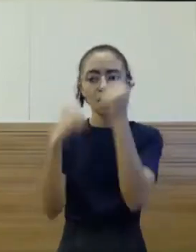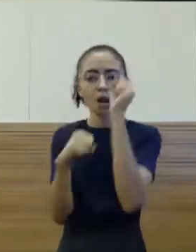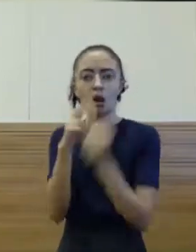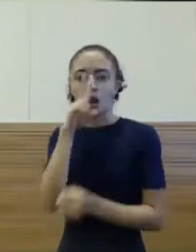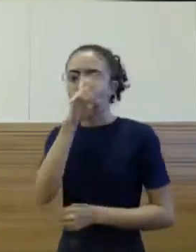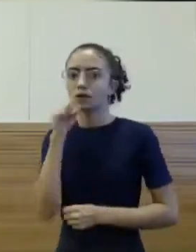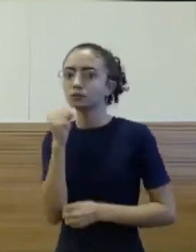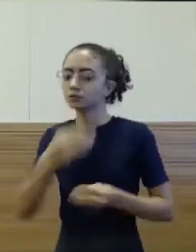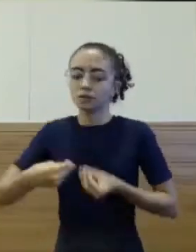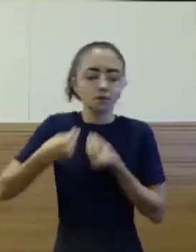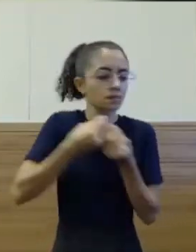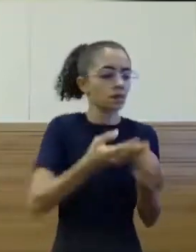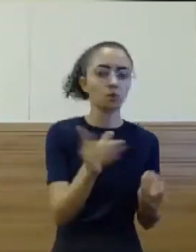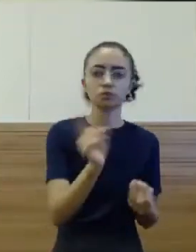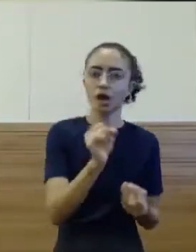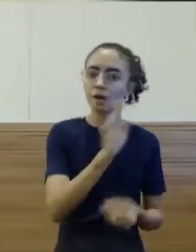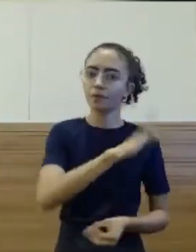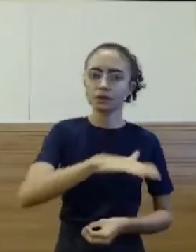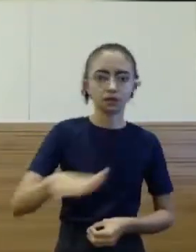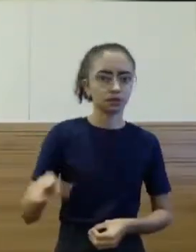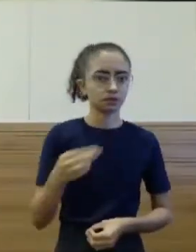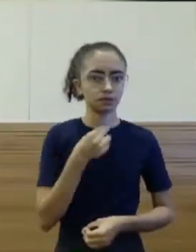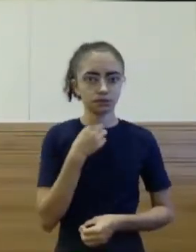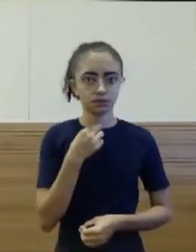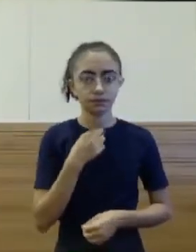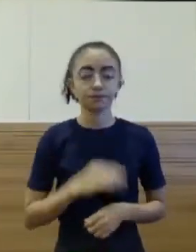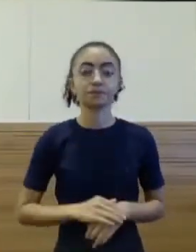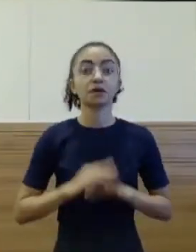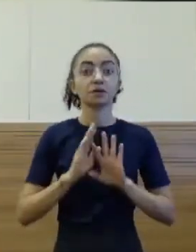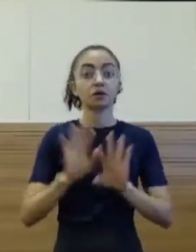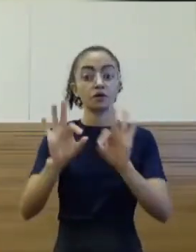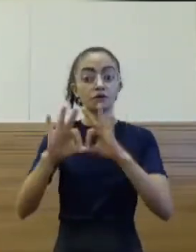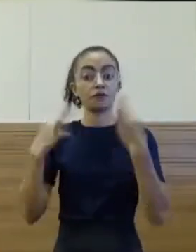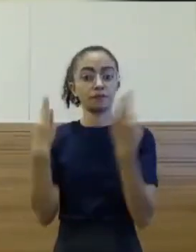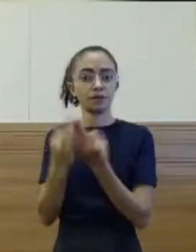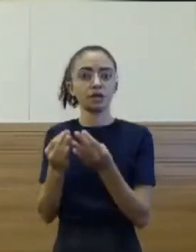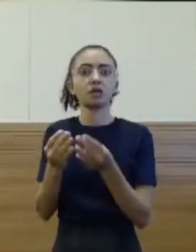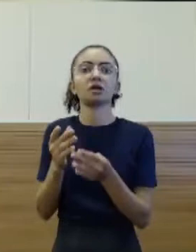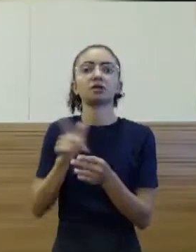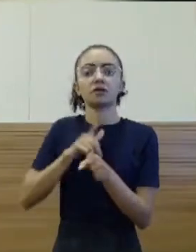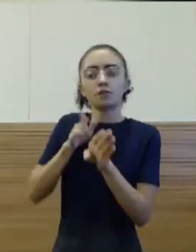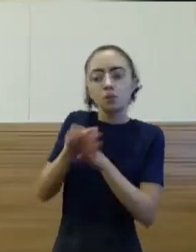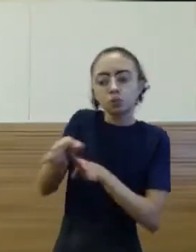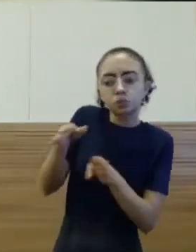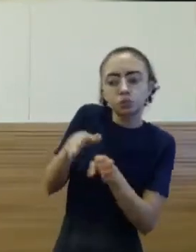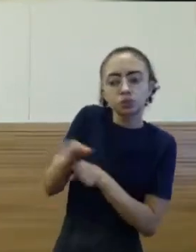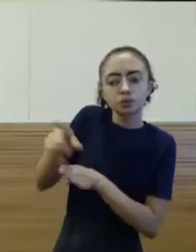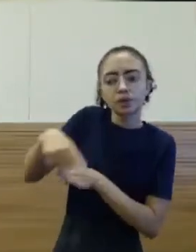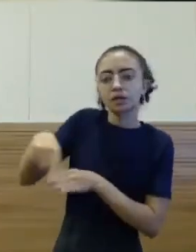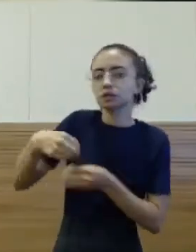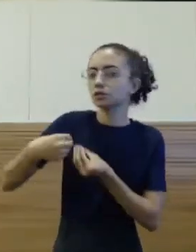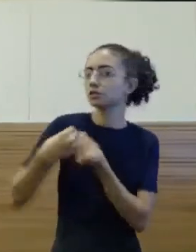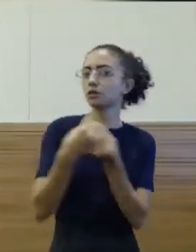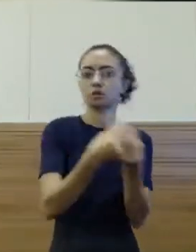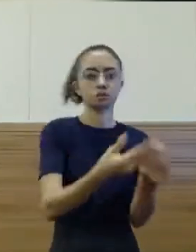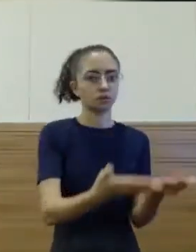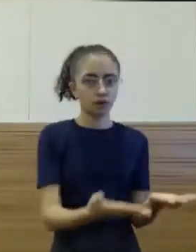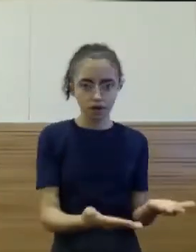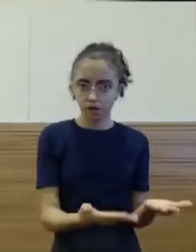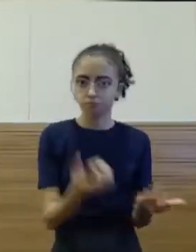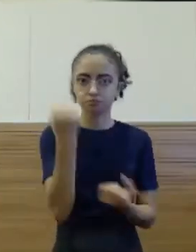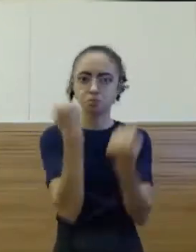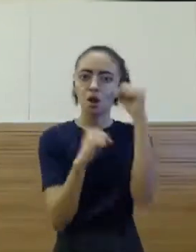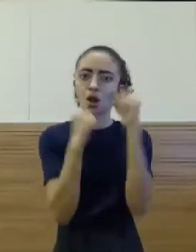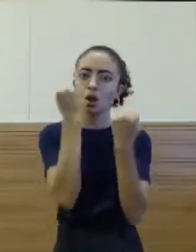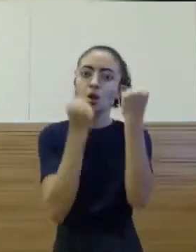food to children below 2 years of age. And the studies that I have mentioned, the families were guided into not providing this type of food.